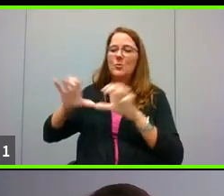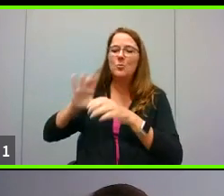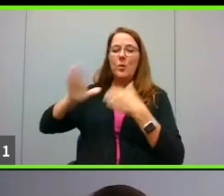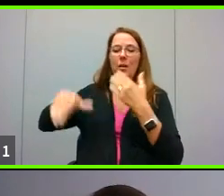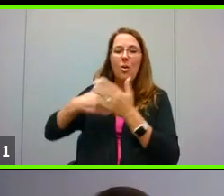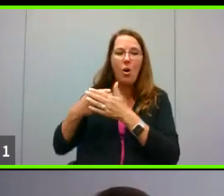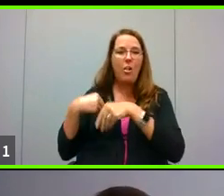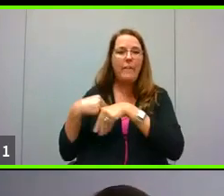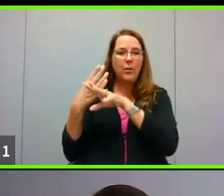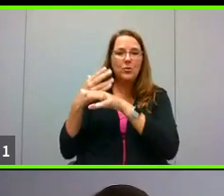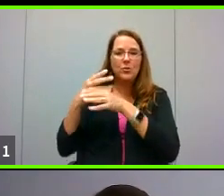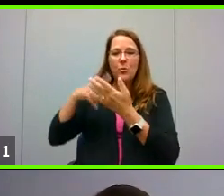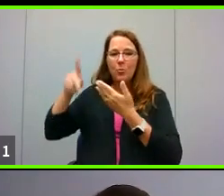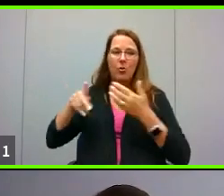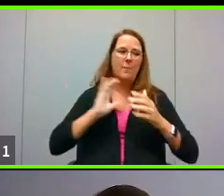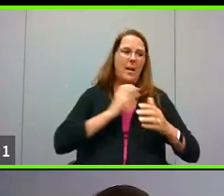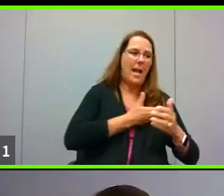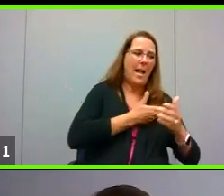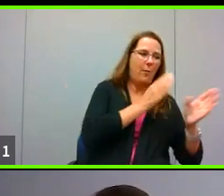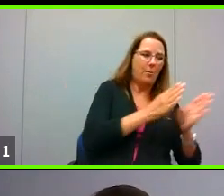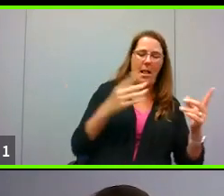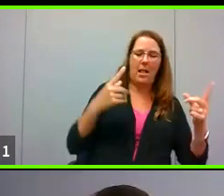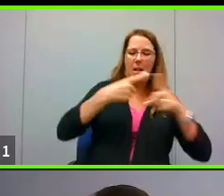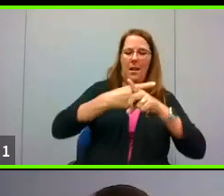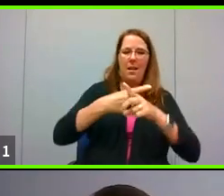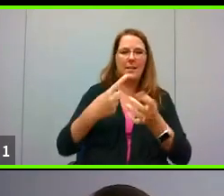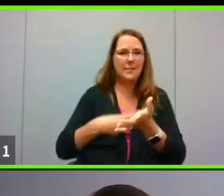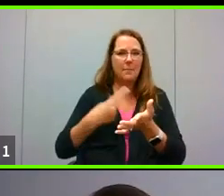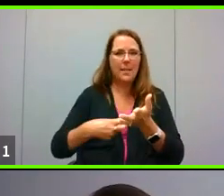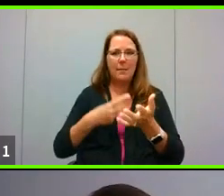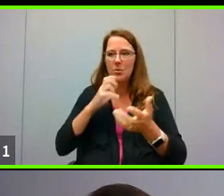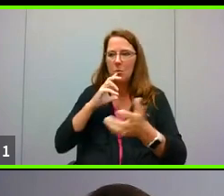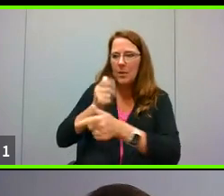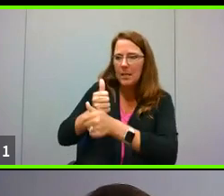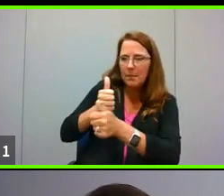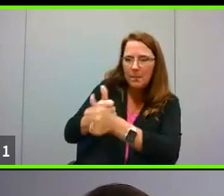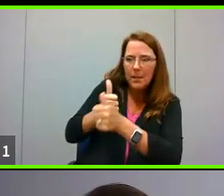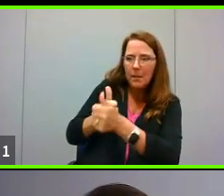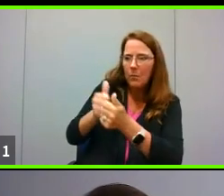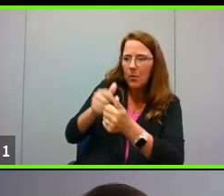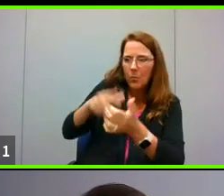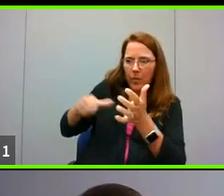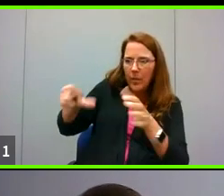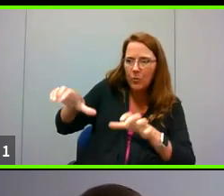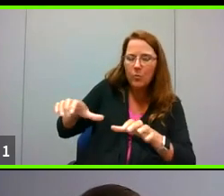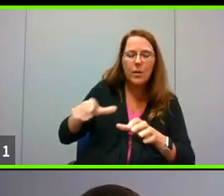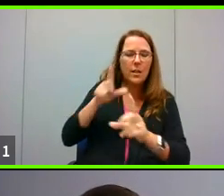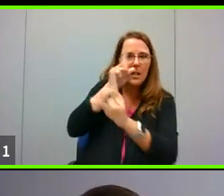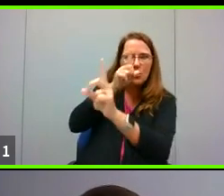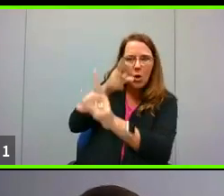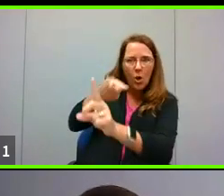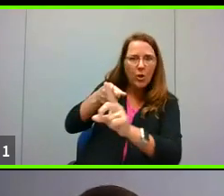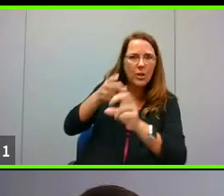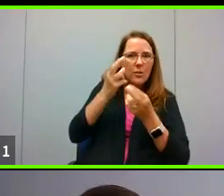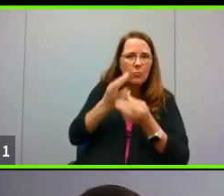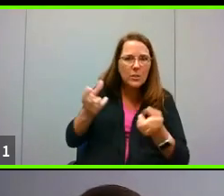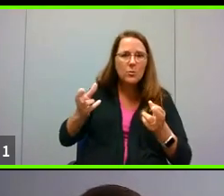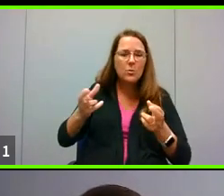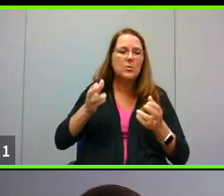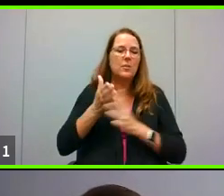so trying to keep up with all of that and kind of provide and really target resources where we need to do that, either through our